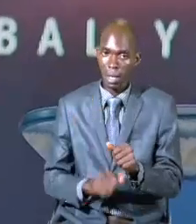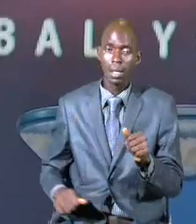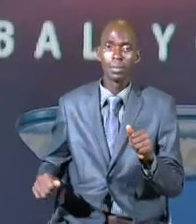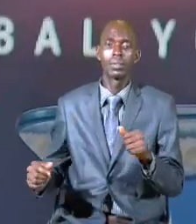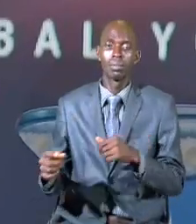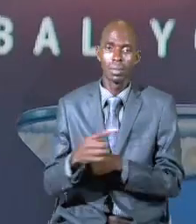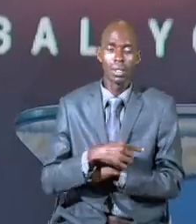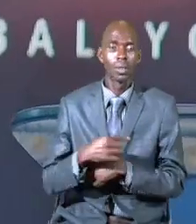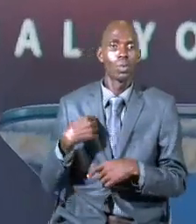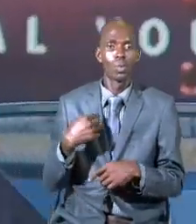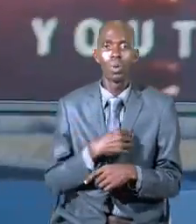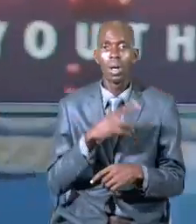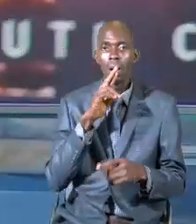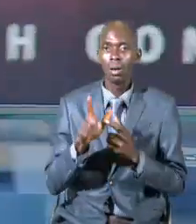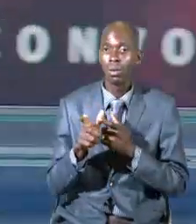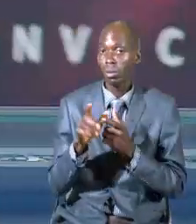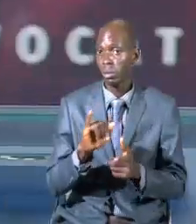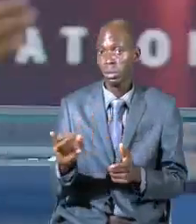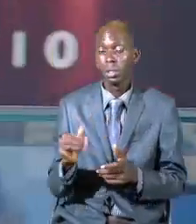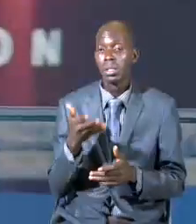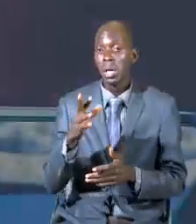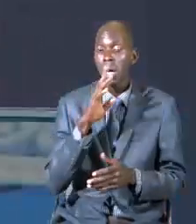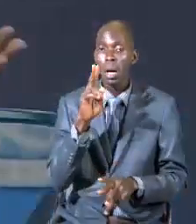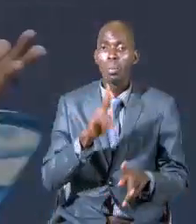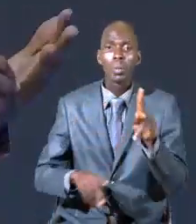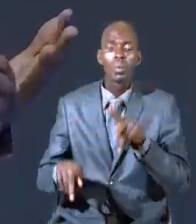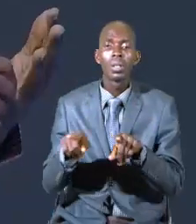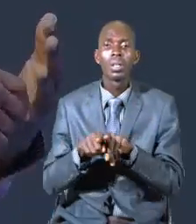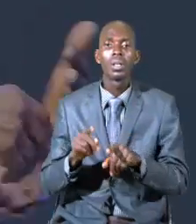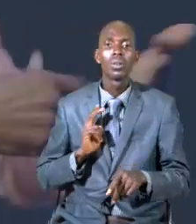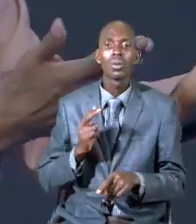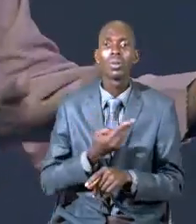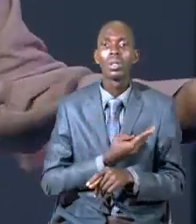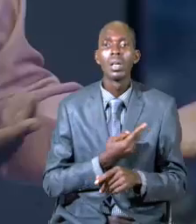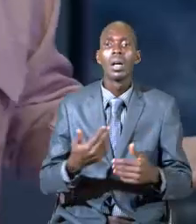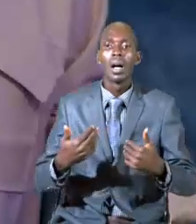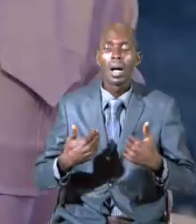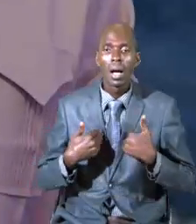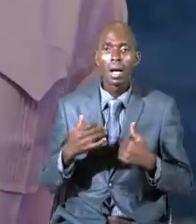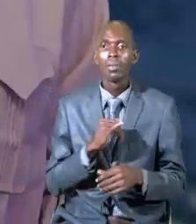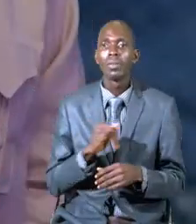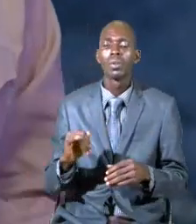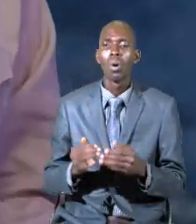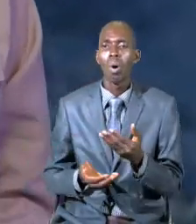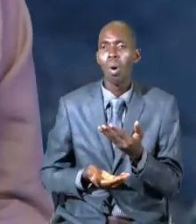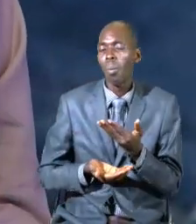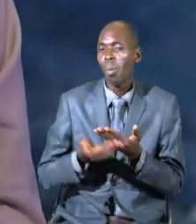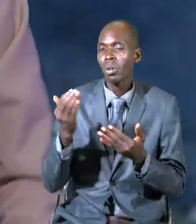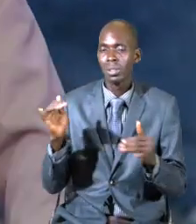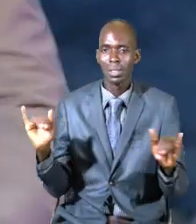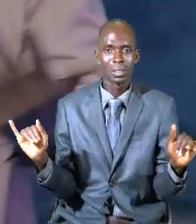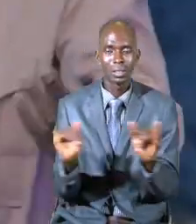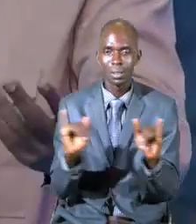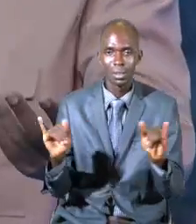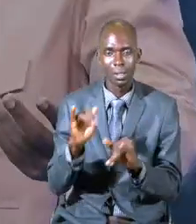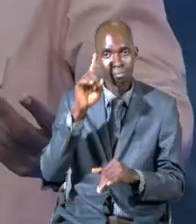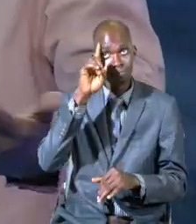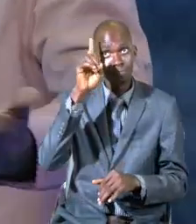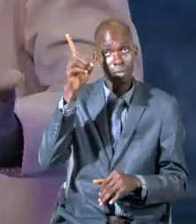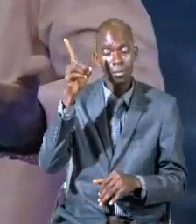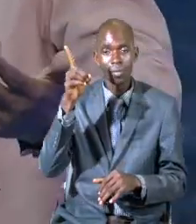running. There are people like us having almost the same talent, almost